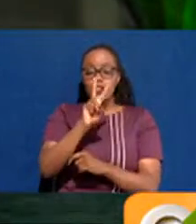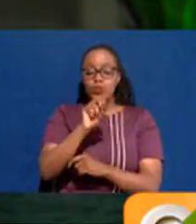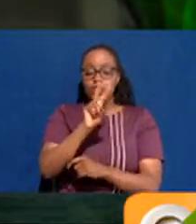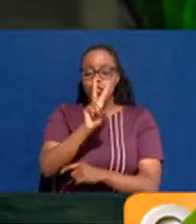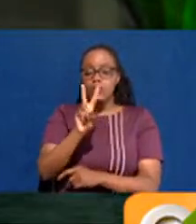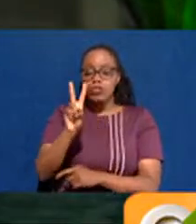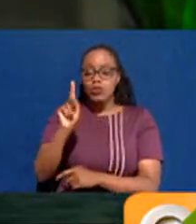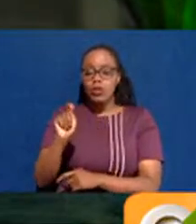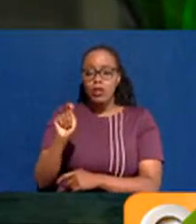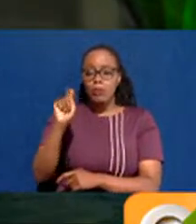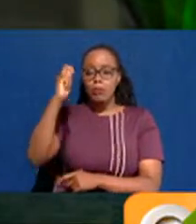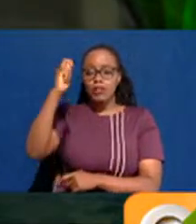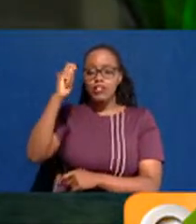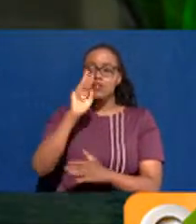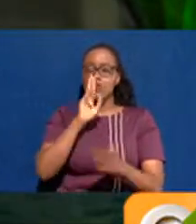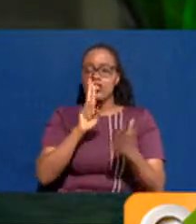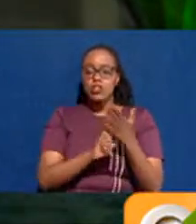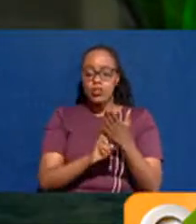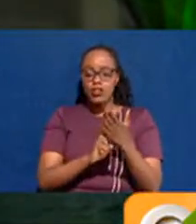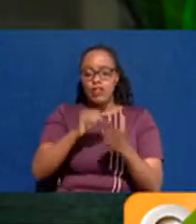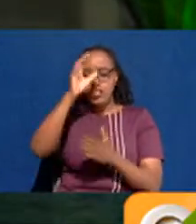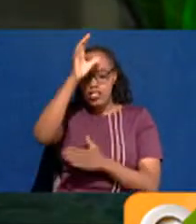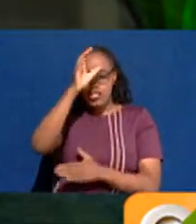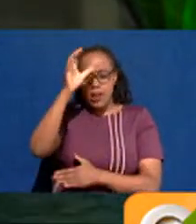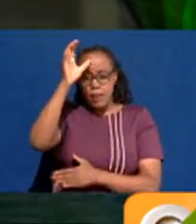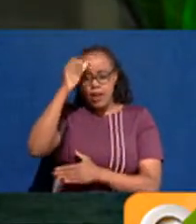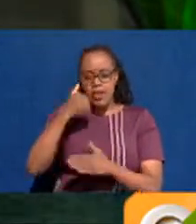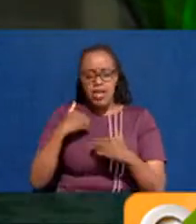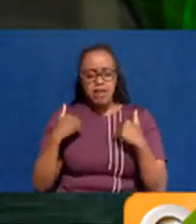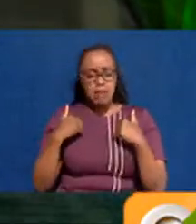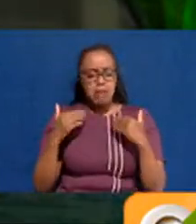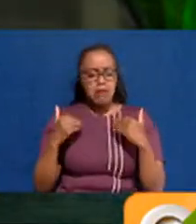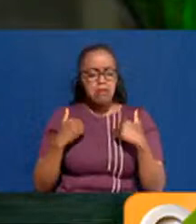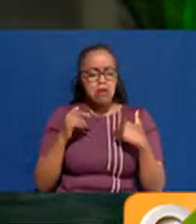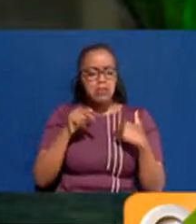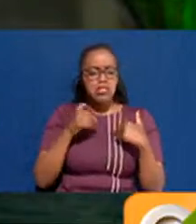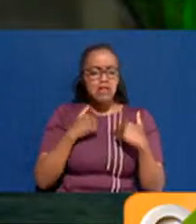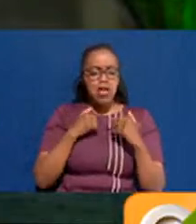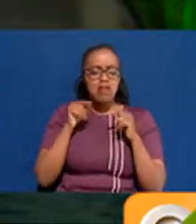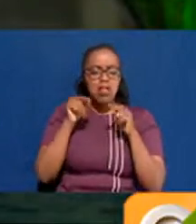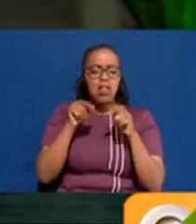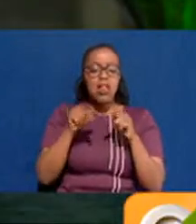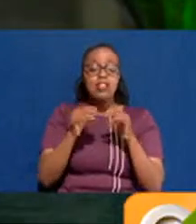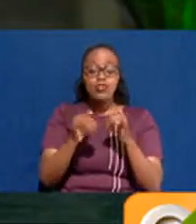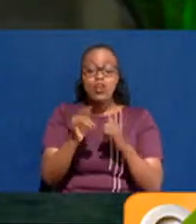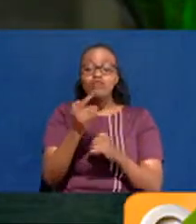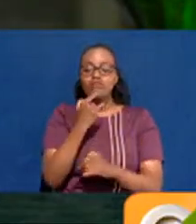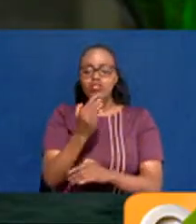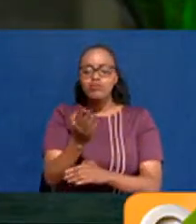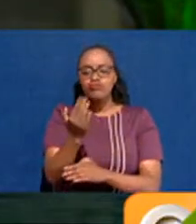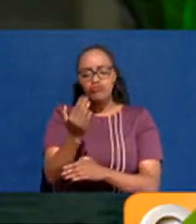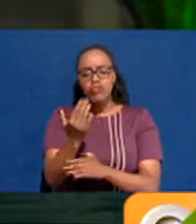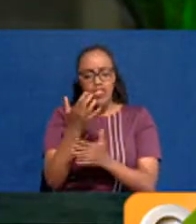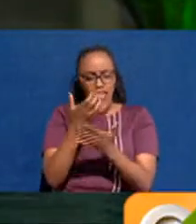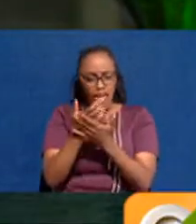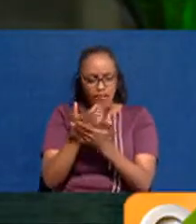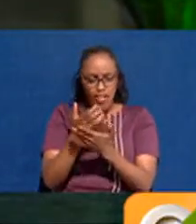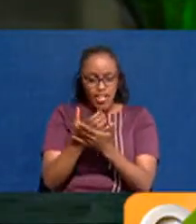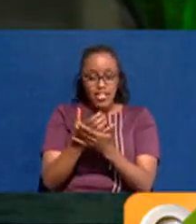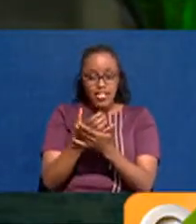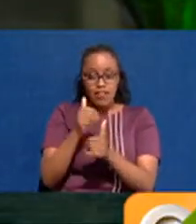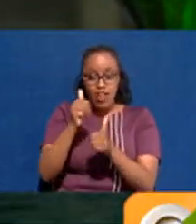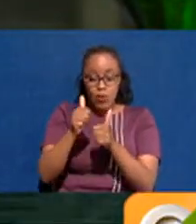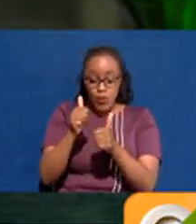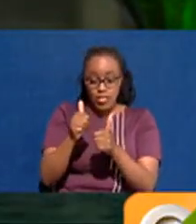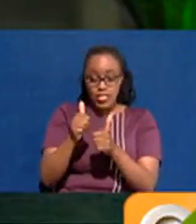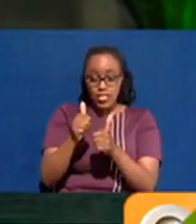2022 presidential results. Chebukati has denied Odinga's allegations and dared him to produce the evidence or meet